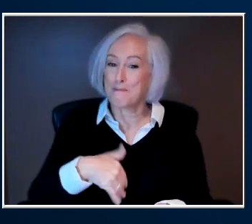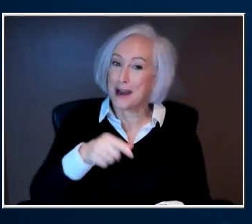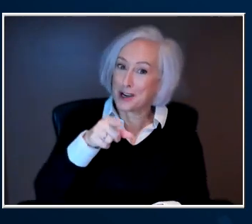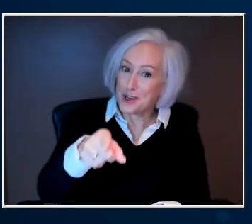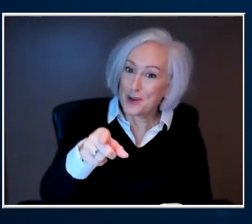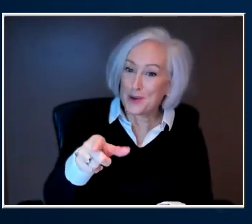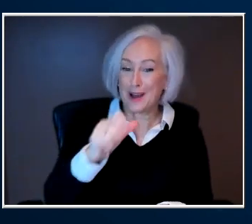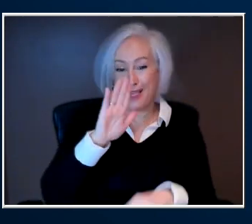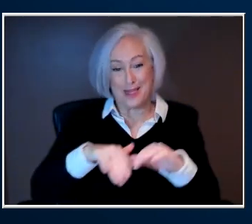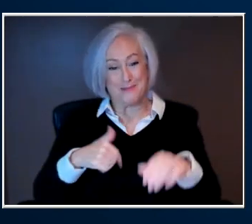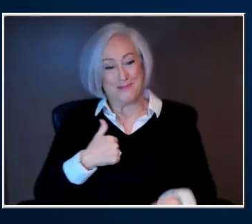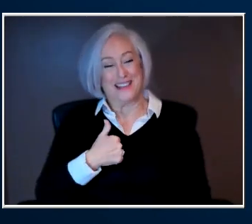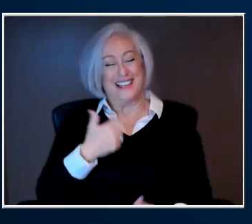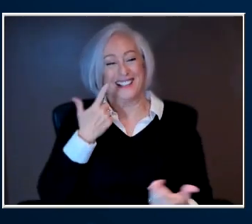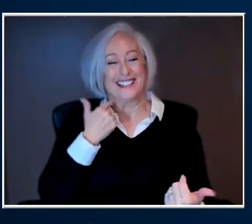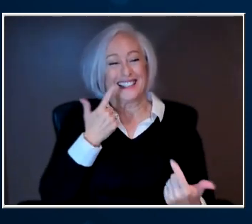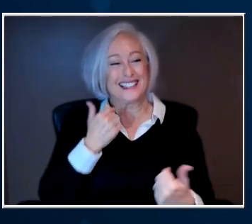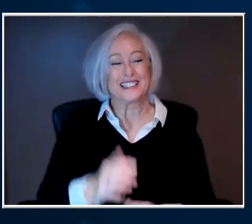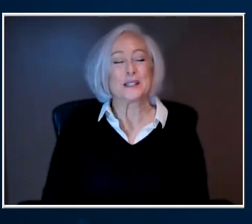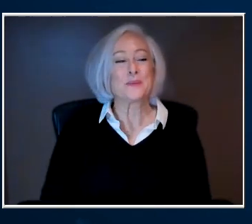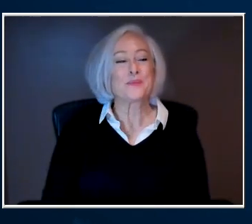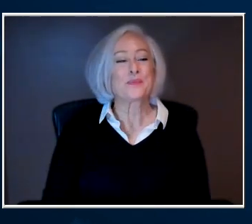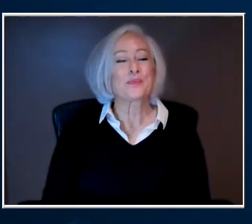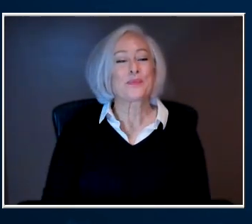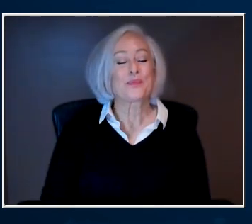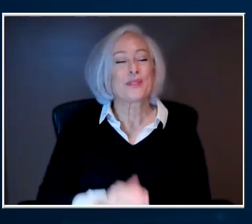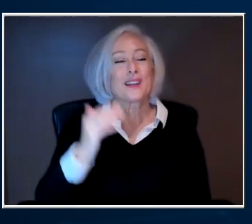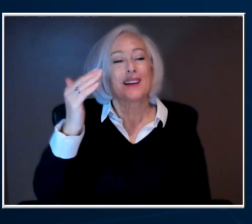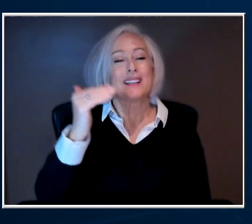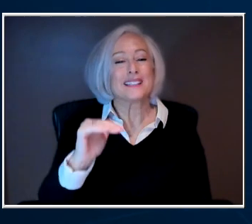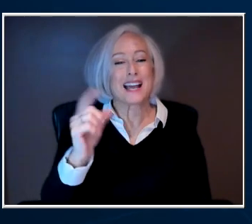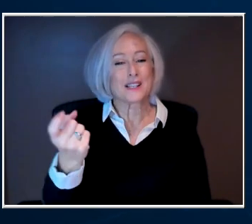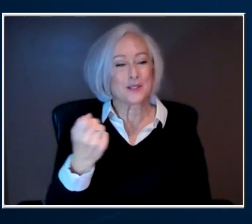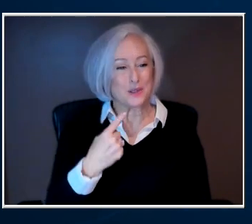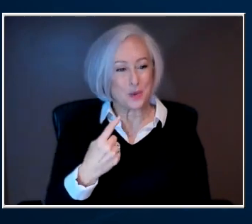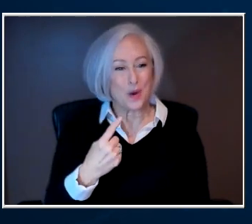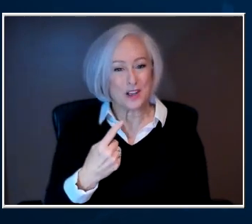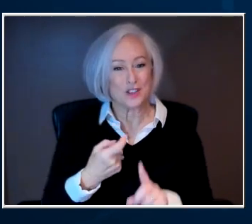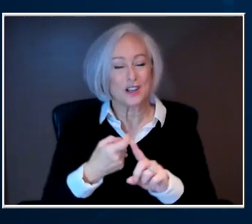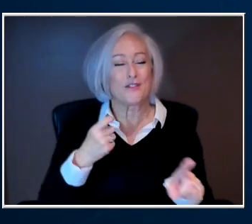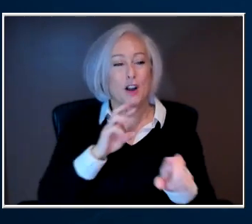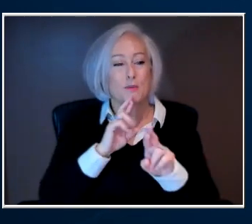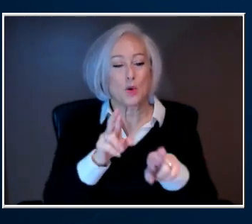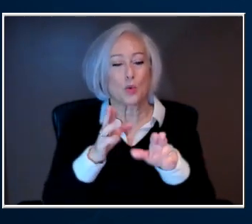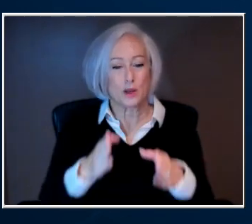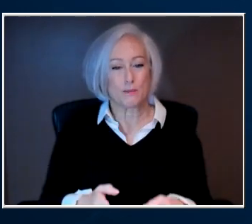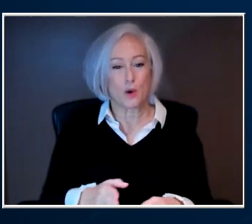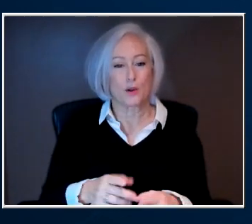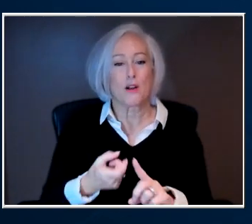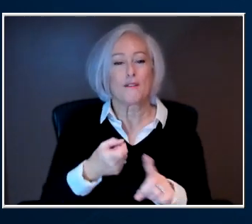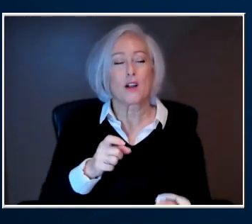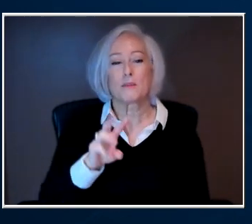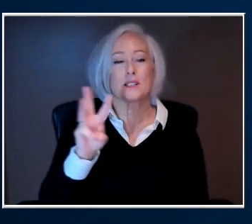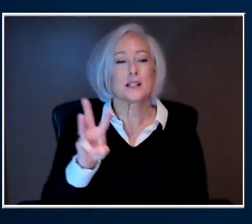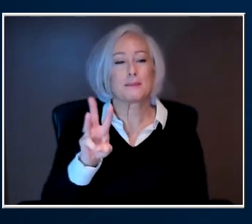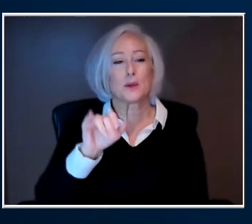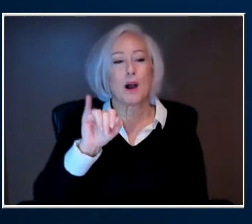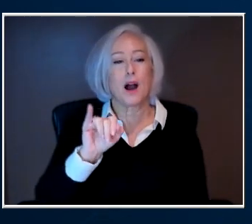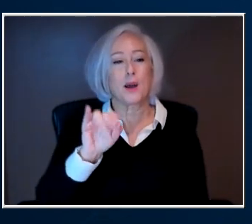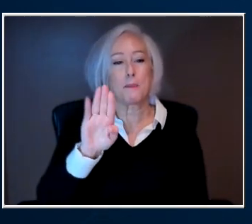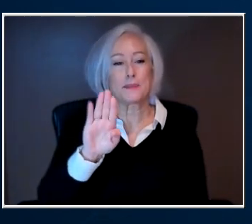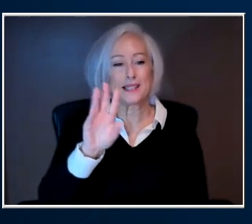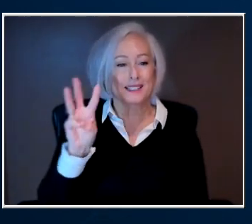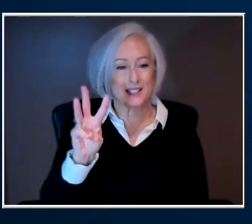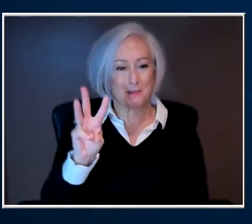sure. Okay, we have a question. Last question is from one of our reporter friends at WIBW in Topeka. Overall,